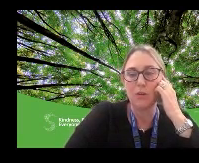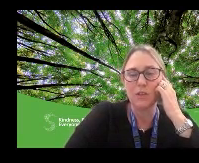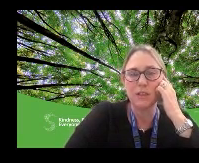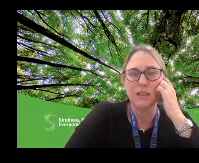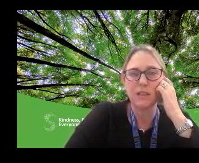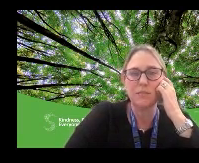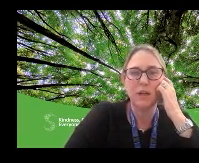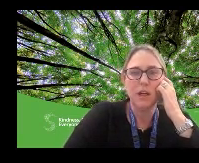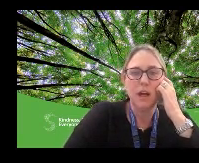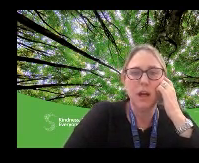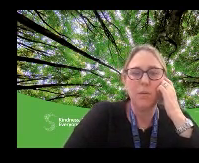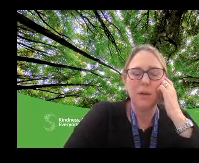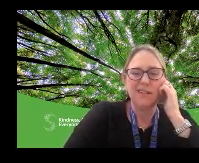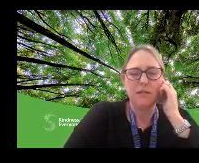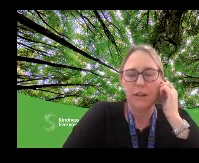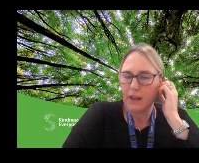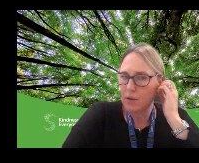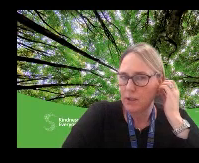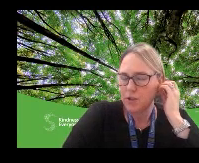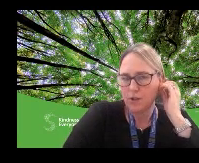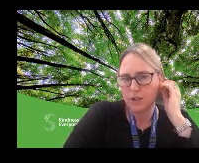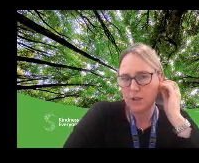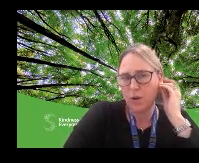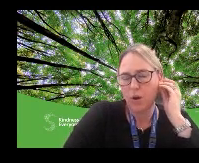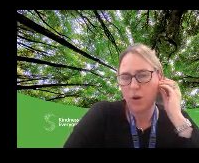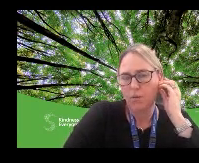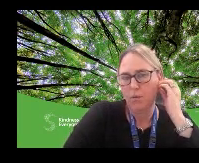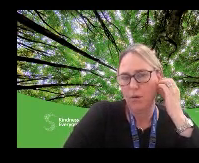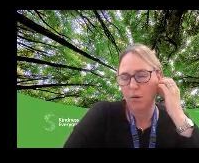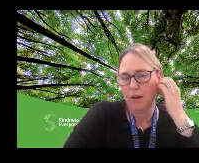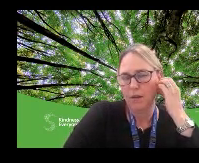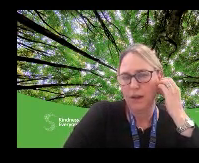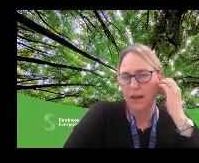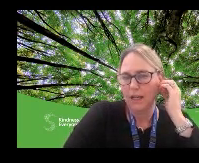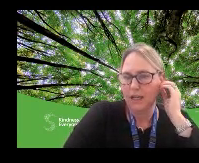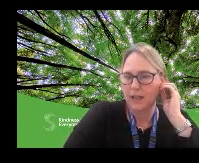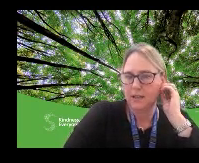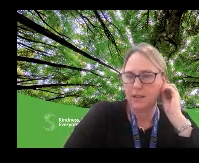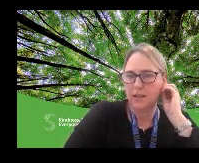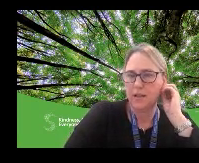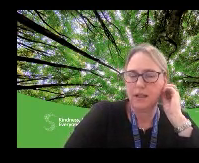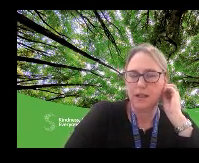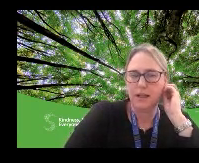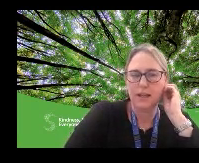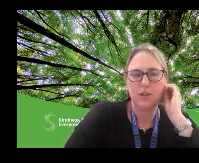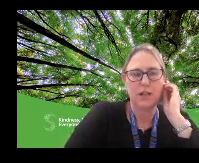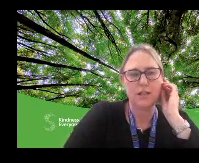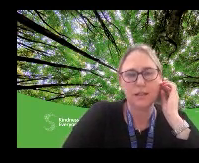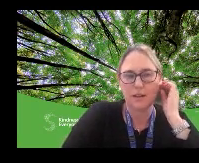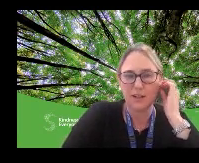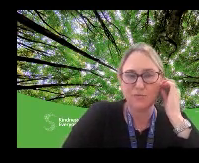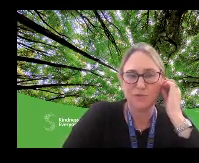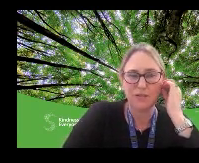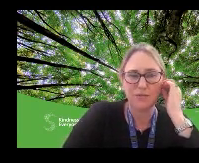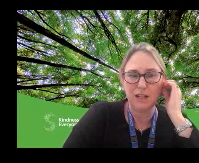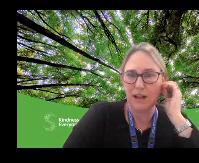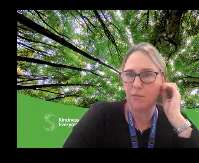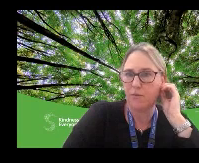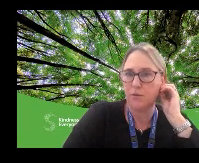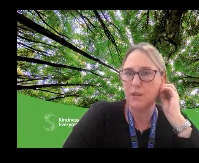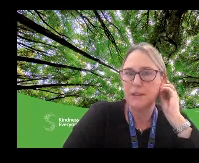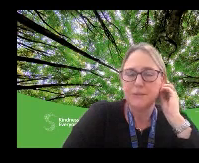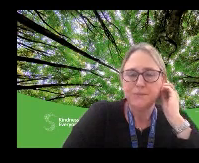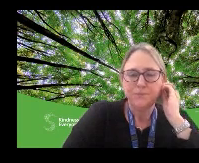put somebody on to the system, and they're quite strict about that in the NHS. So that's really,